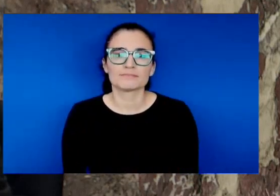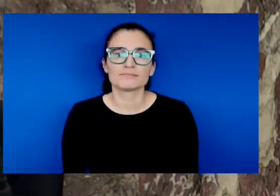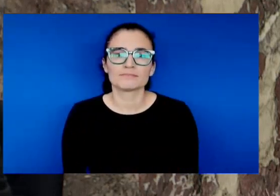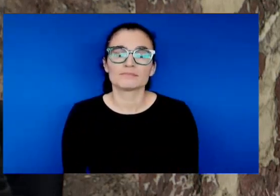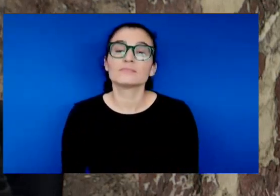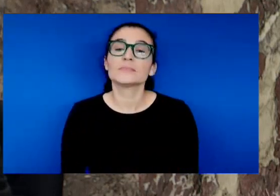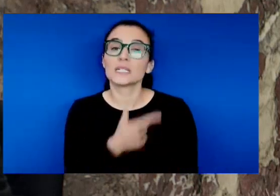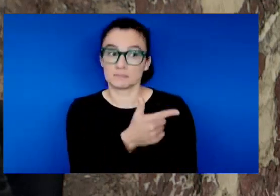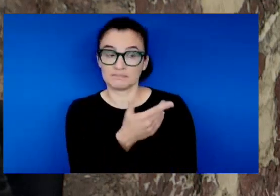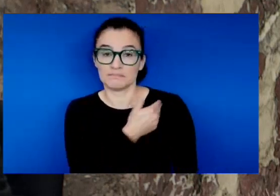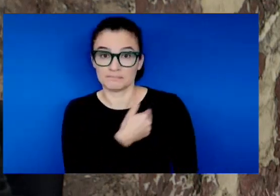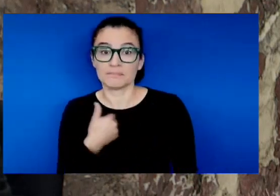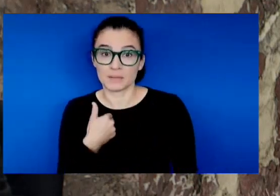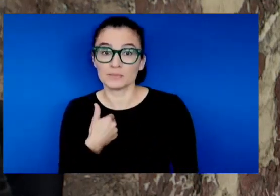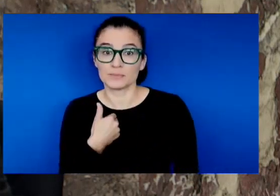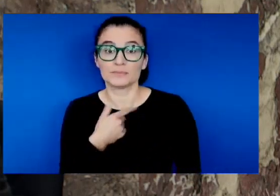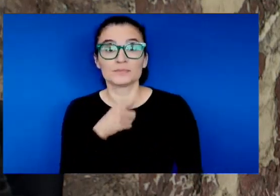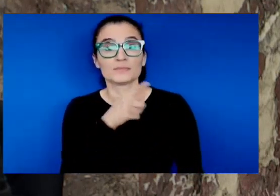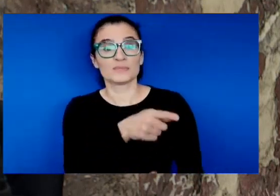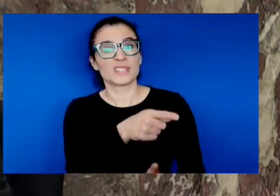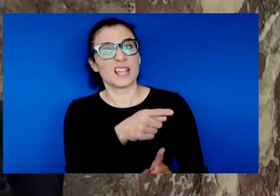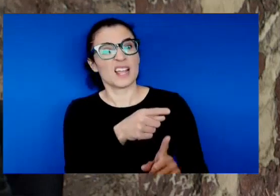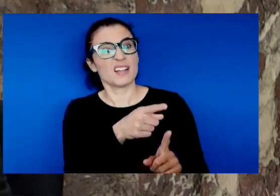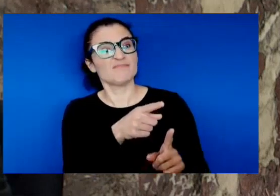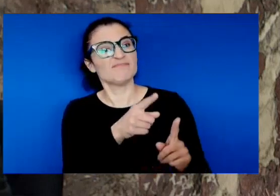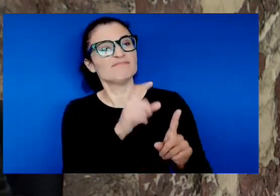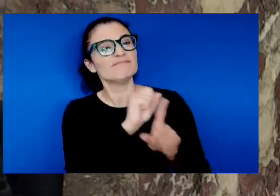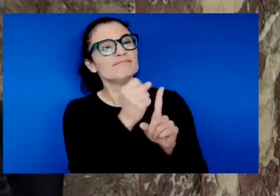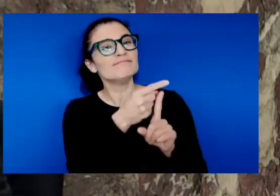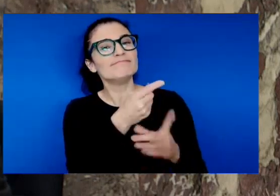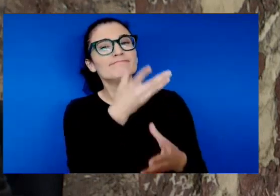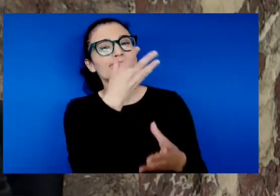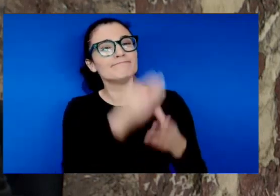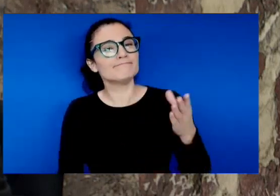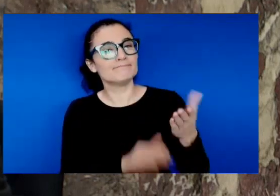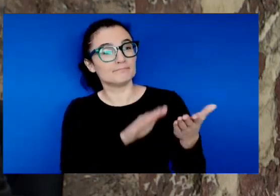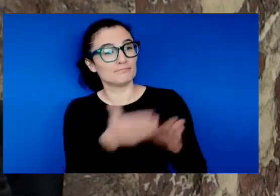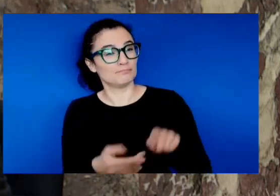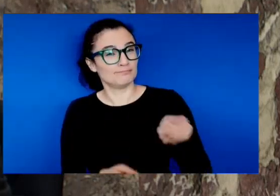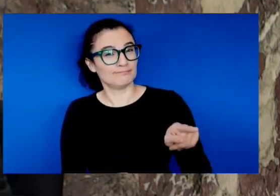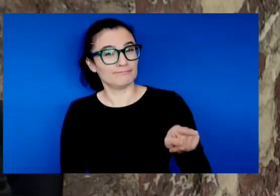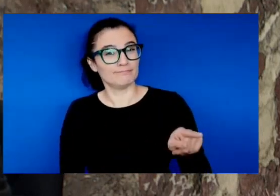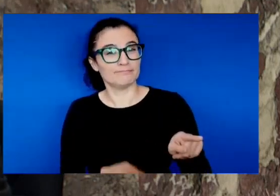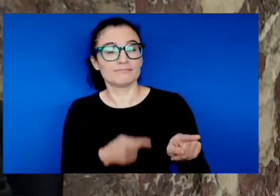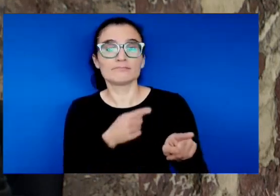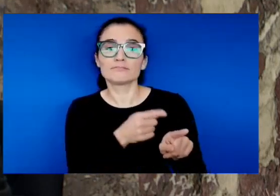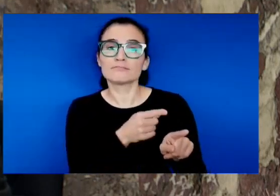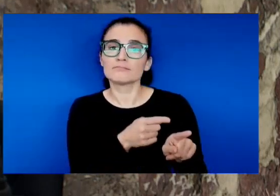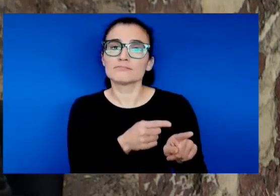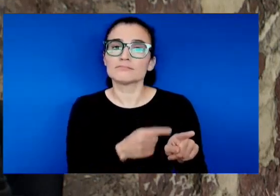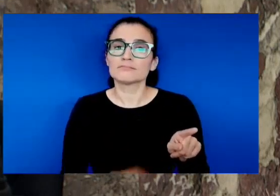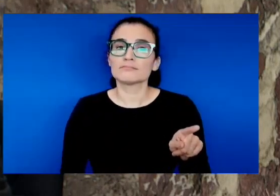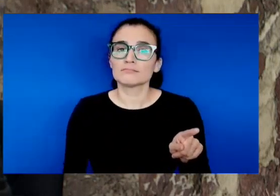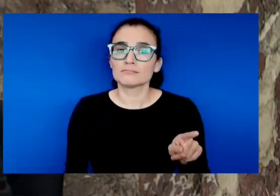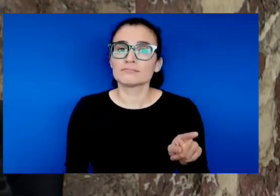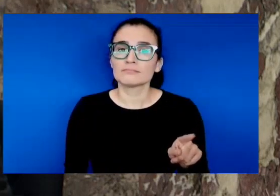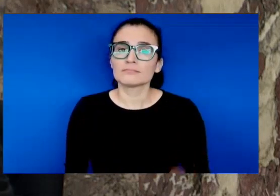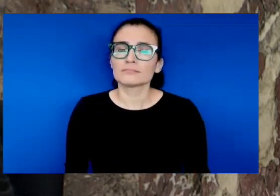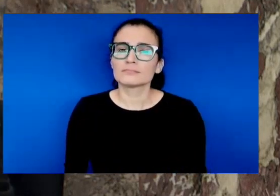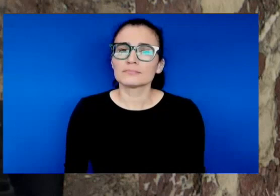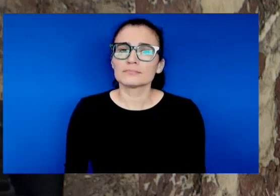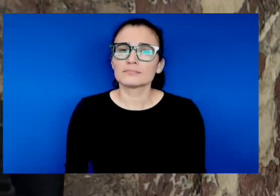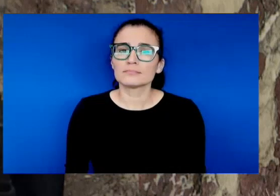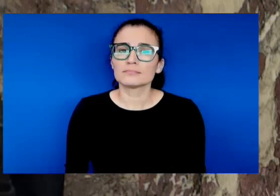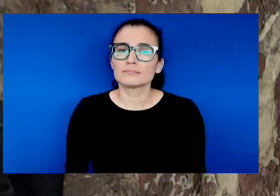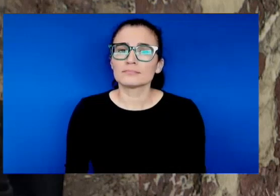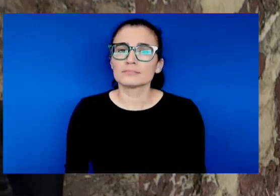was referring, I think everyone in the House heard me, to the information that the member passed me 2 minutes before question period. So that's what I was referring